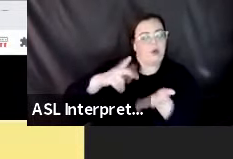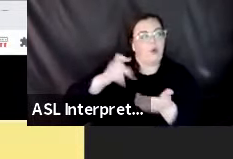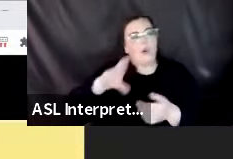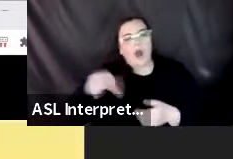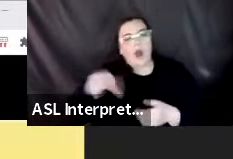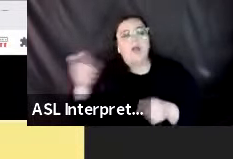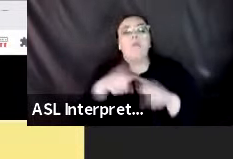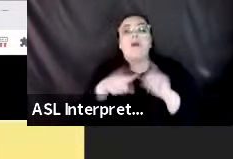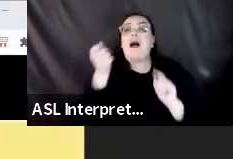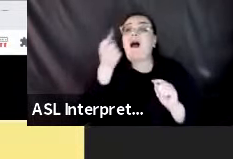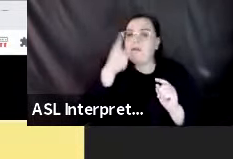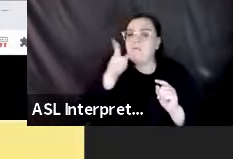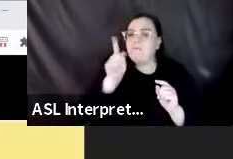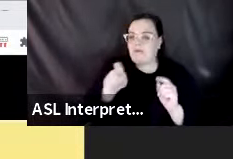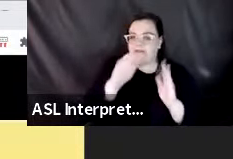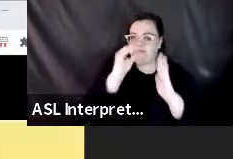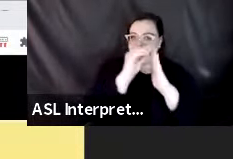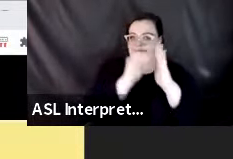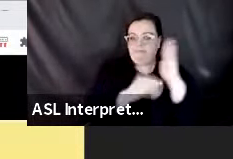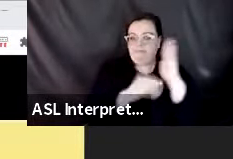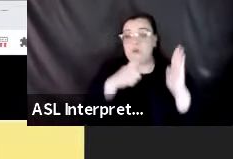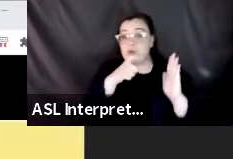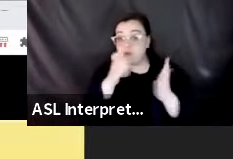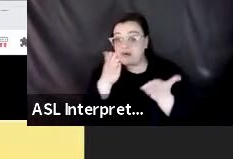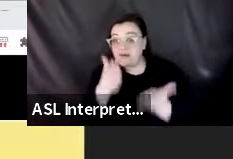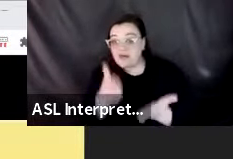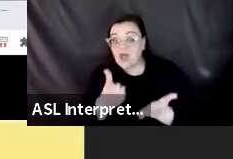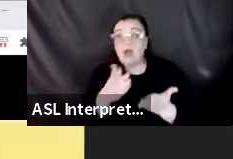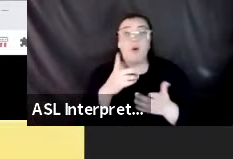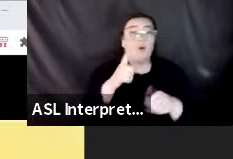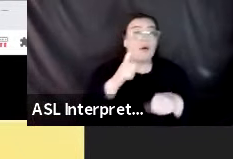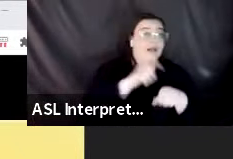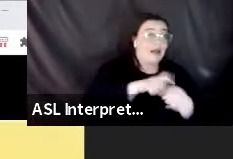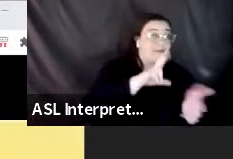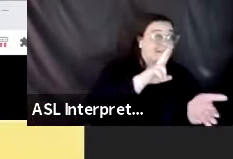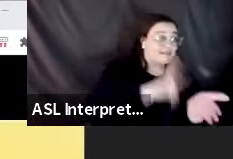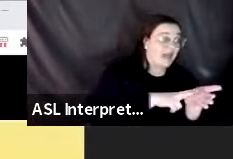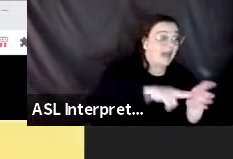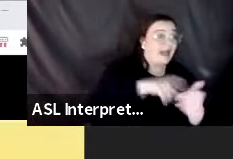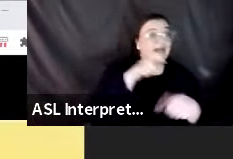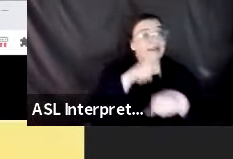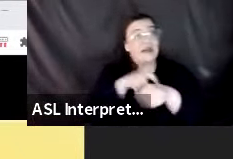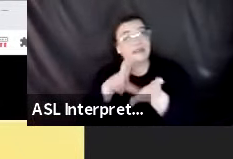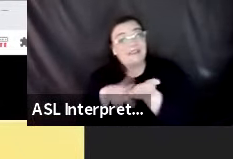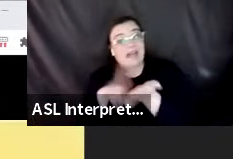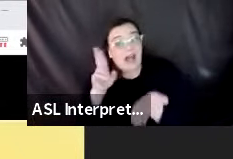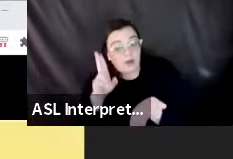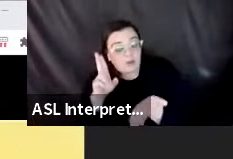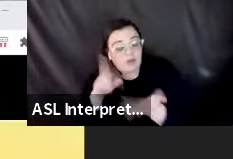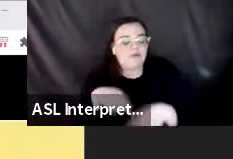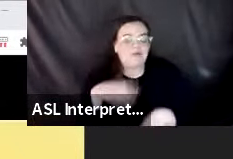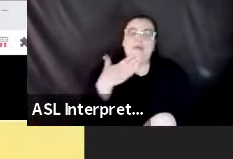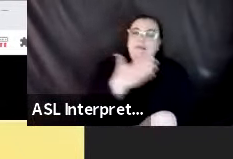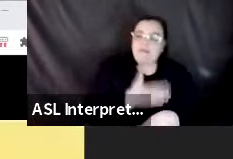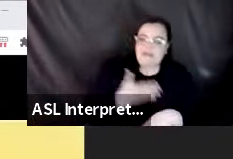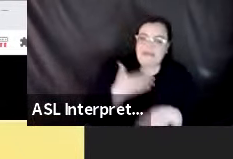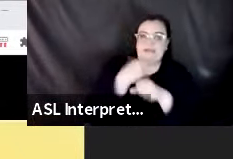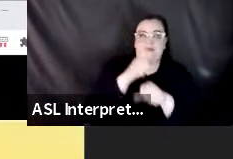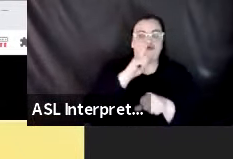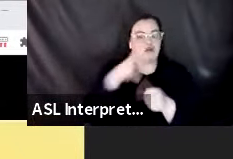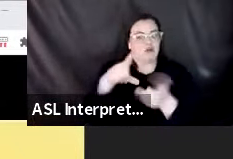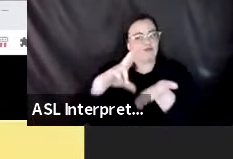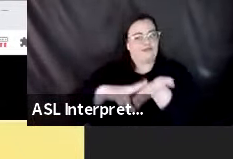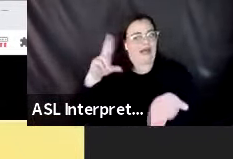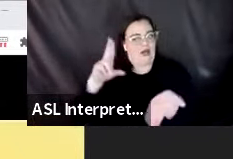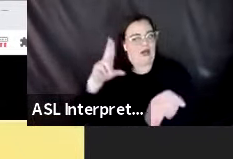record of who is there and when they sign in and when and sign out. So please make sure that you are signing out. And we